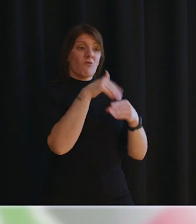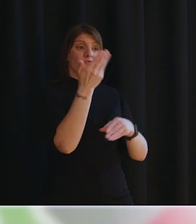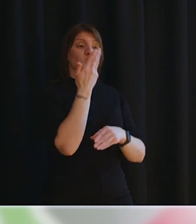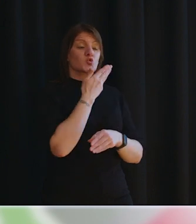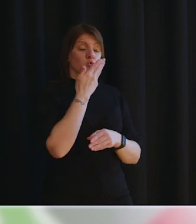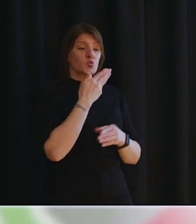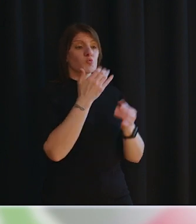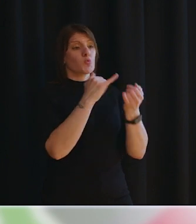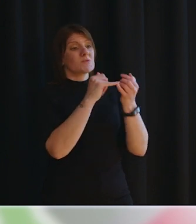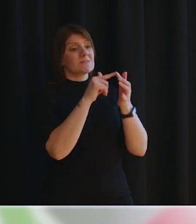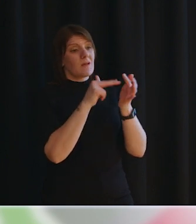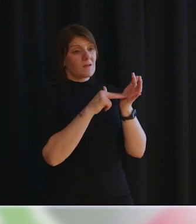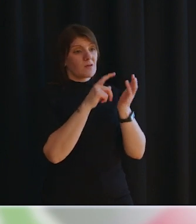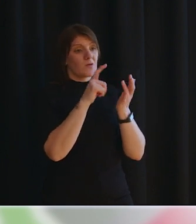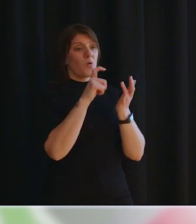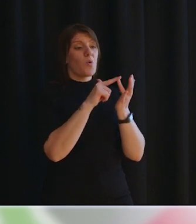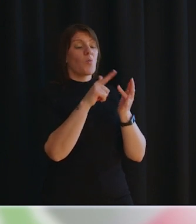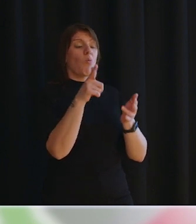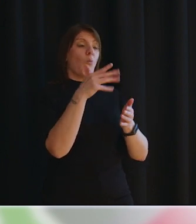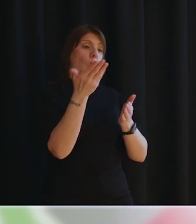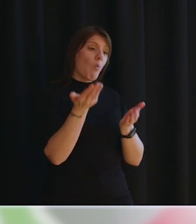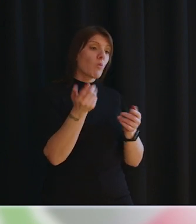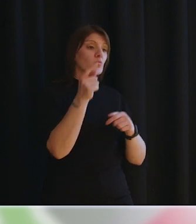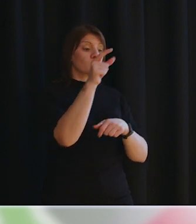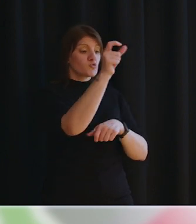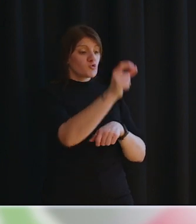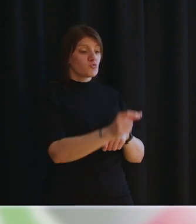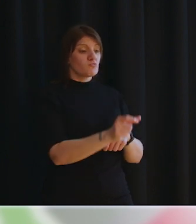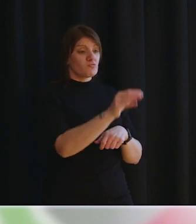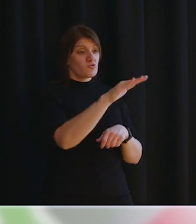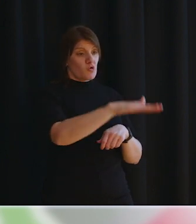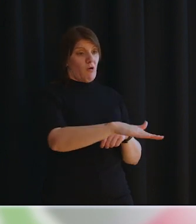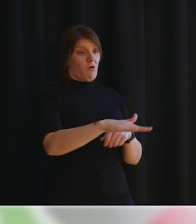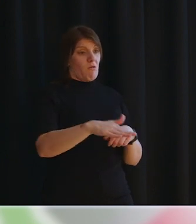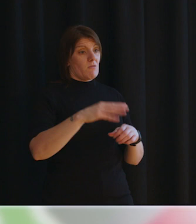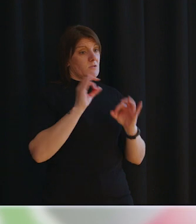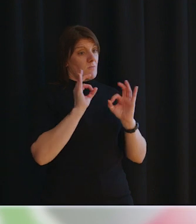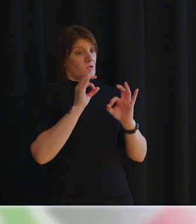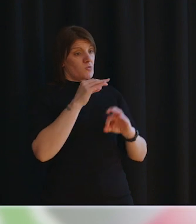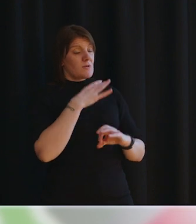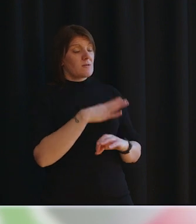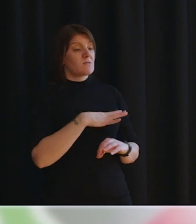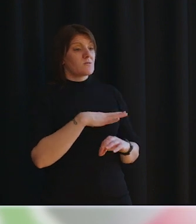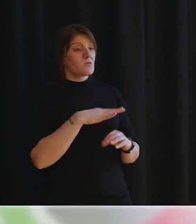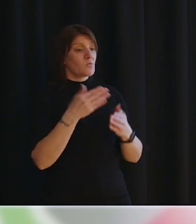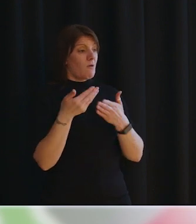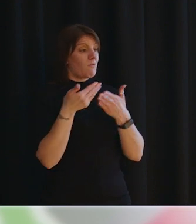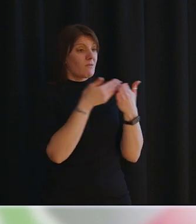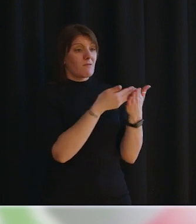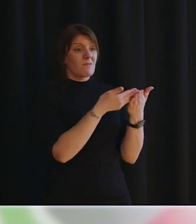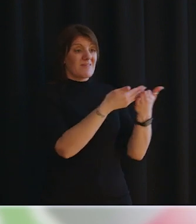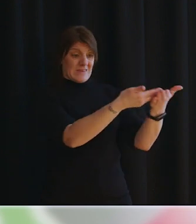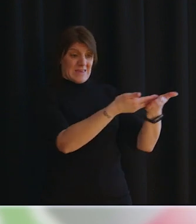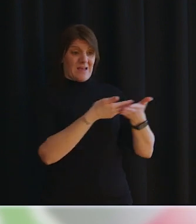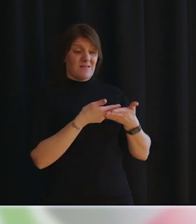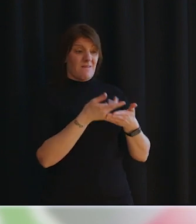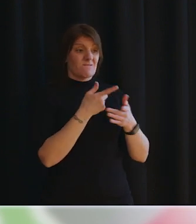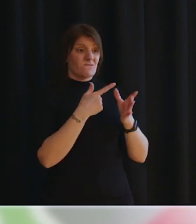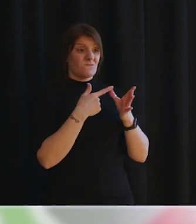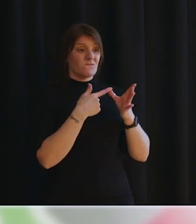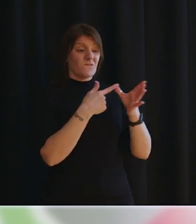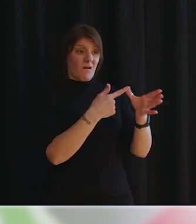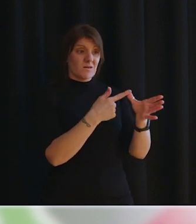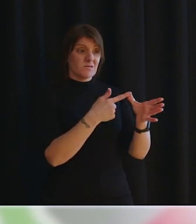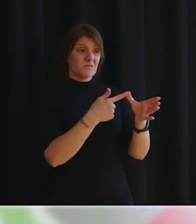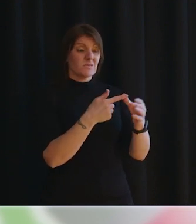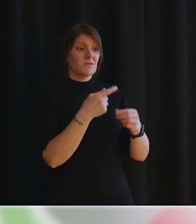or SENCos, or your child has additional needs, you can get confidential and impartial advice, and that's within the Code of Practice again, that there